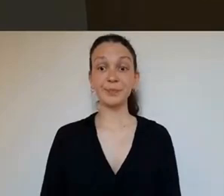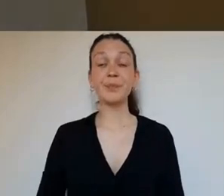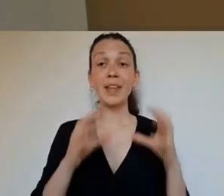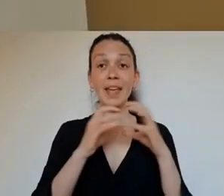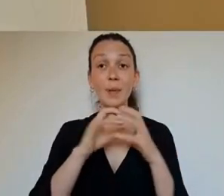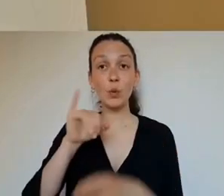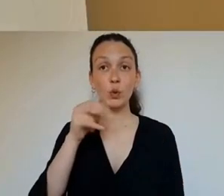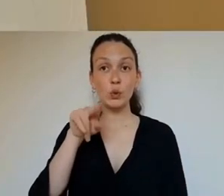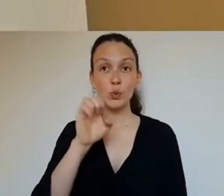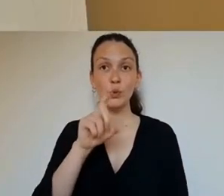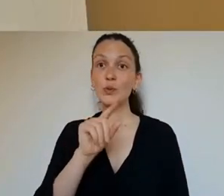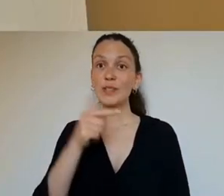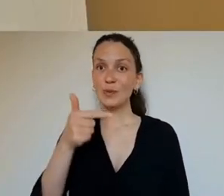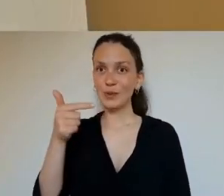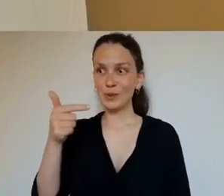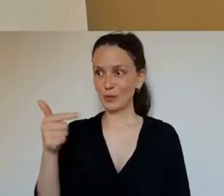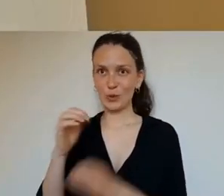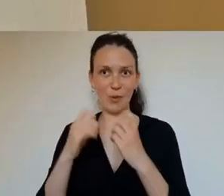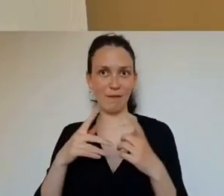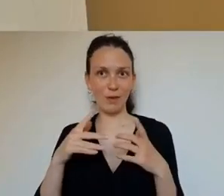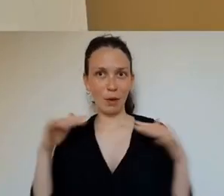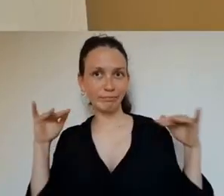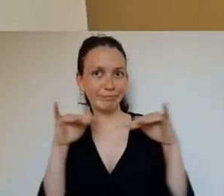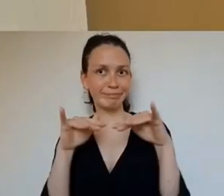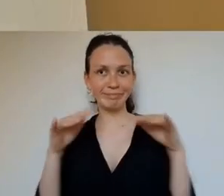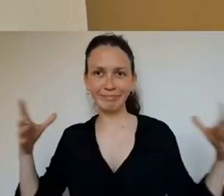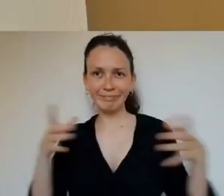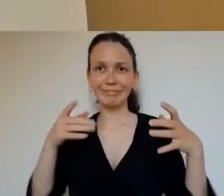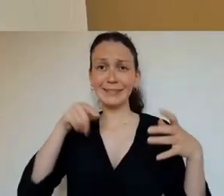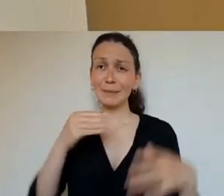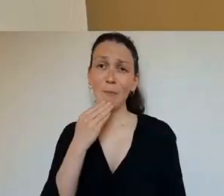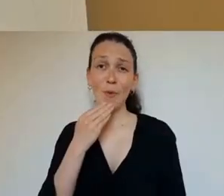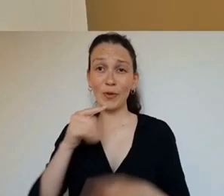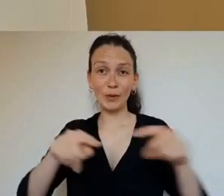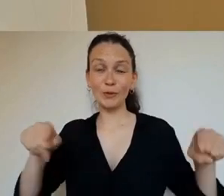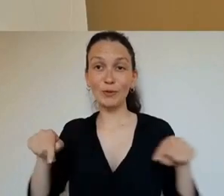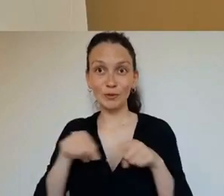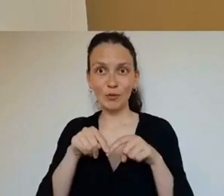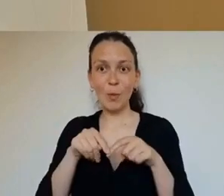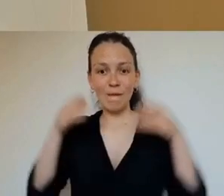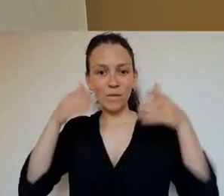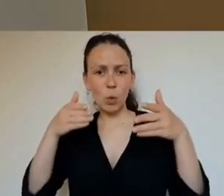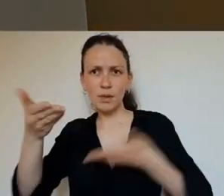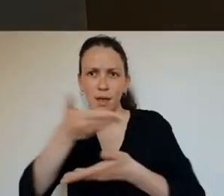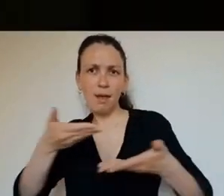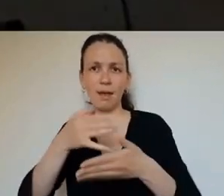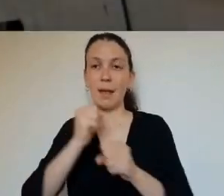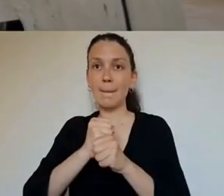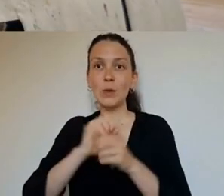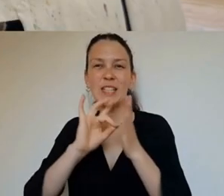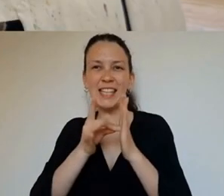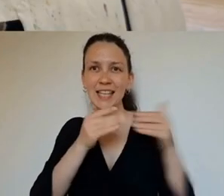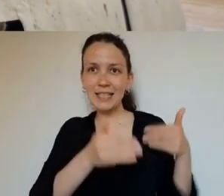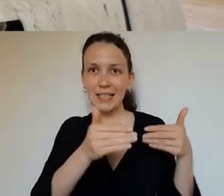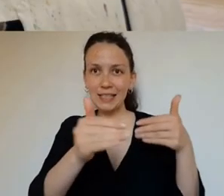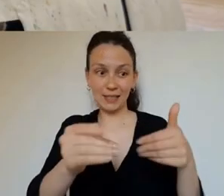In April and June 2022, we gather together in this drab room and the group focuses on key scenes, a gratuitous celebration of